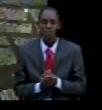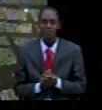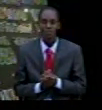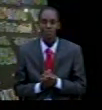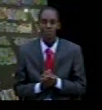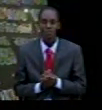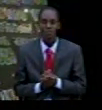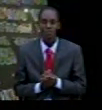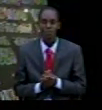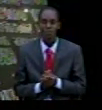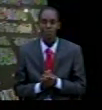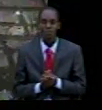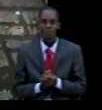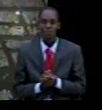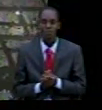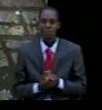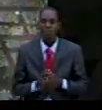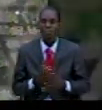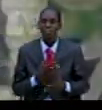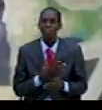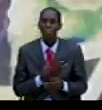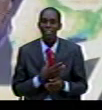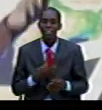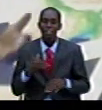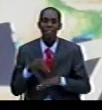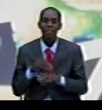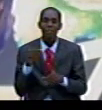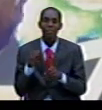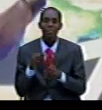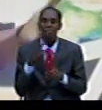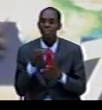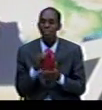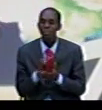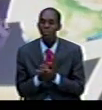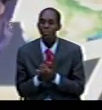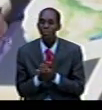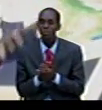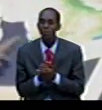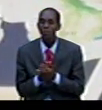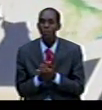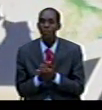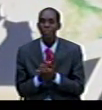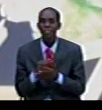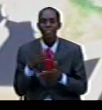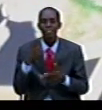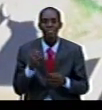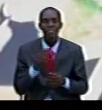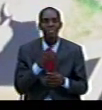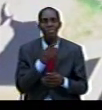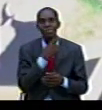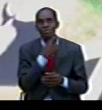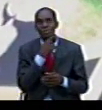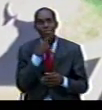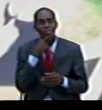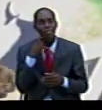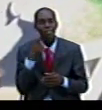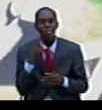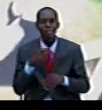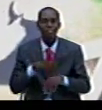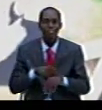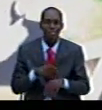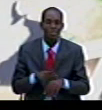At some point, they said, well, the Amatan haze, the weather, and then I started praying that nothing